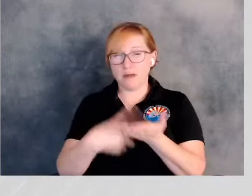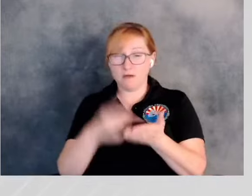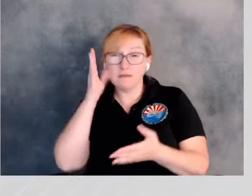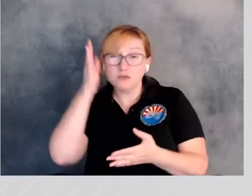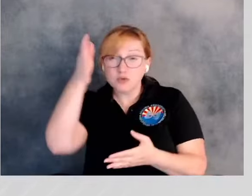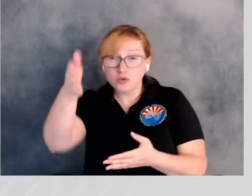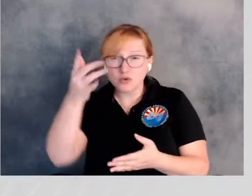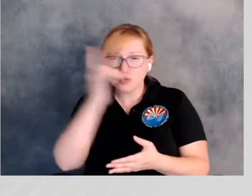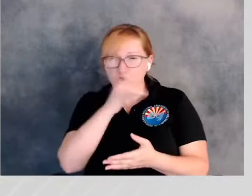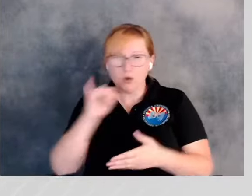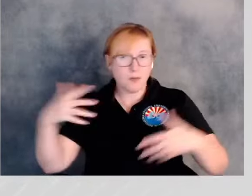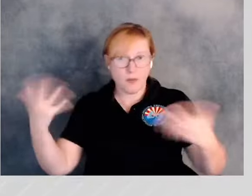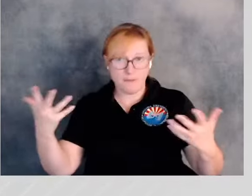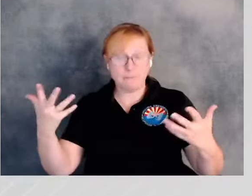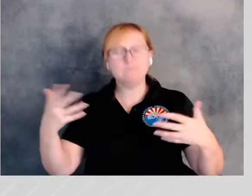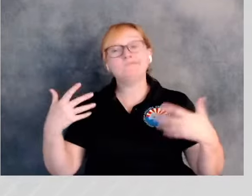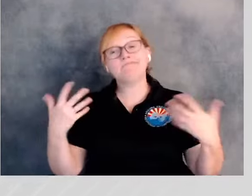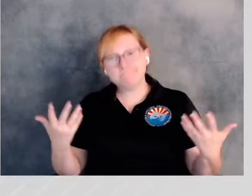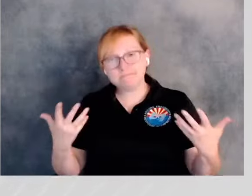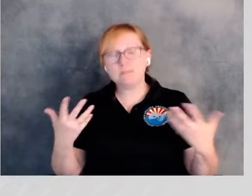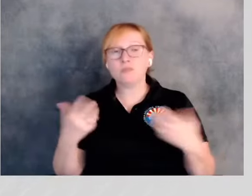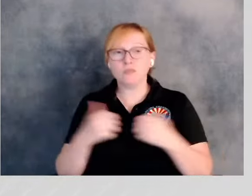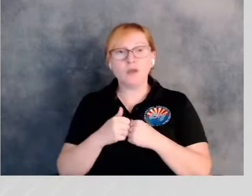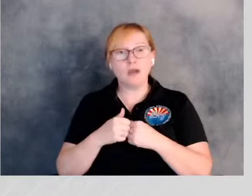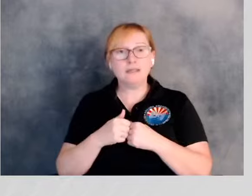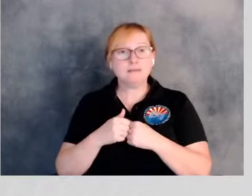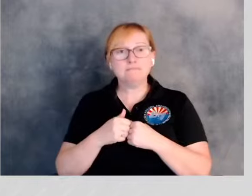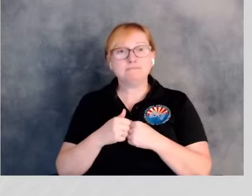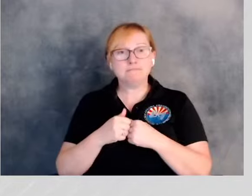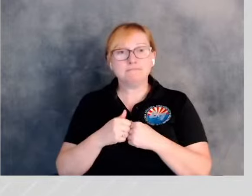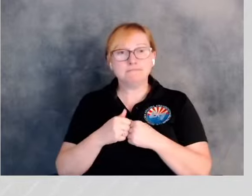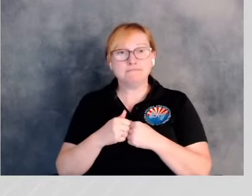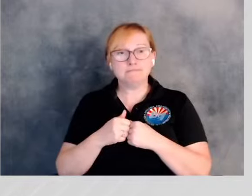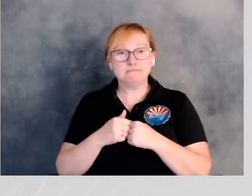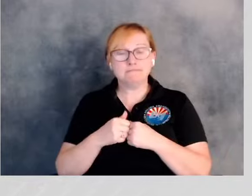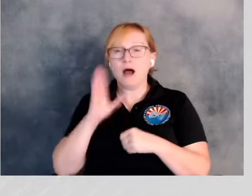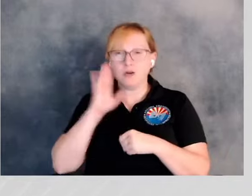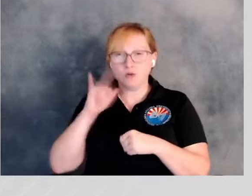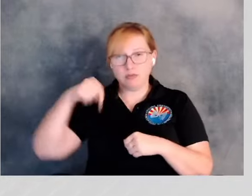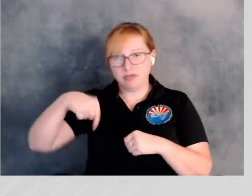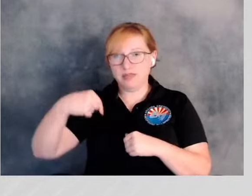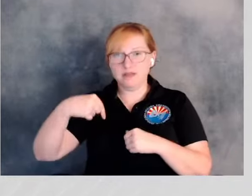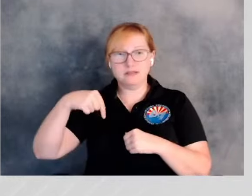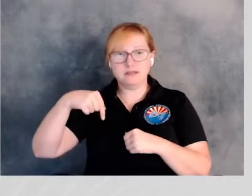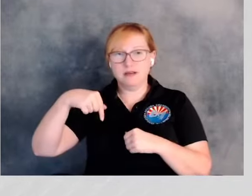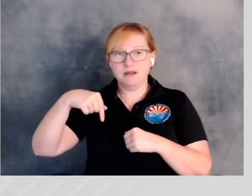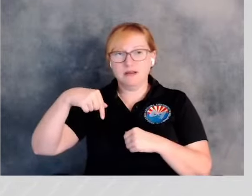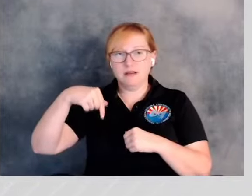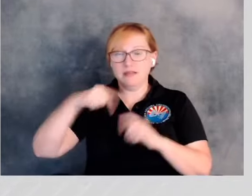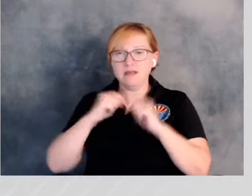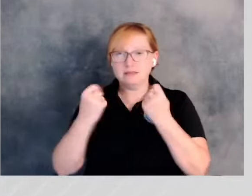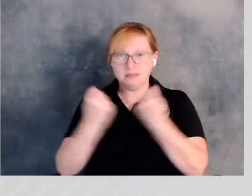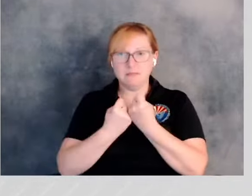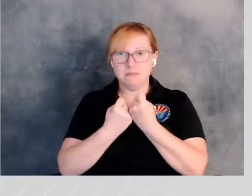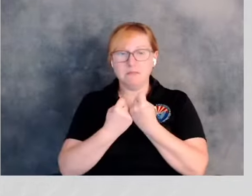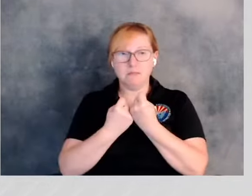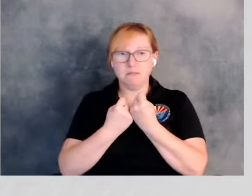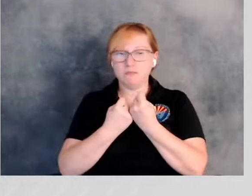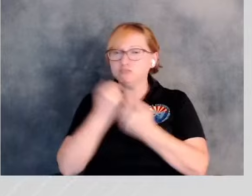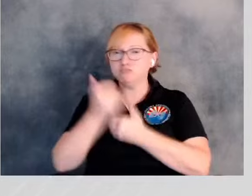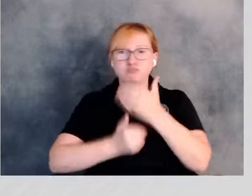like the future is really, I have no doubt of the success of this team moving forward. Again, the relationships